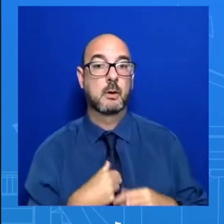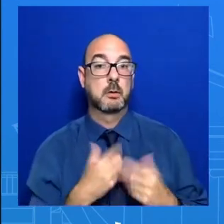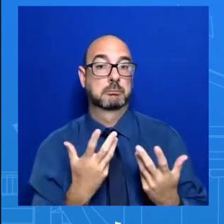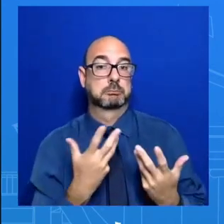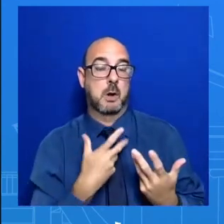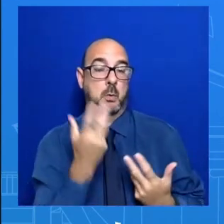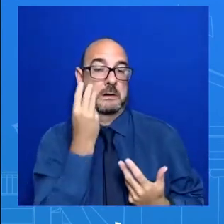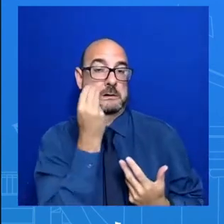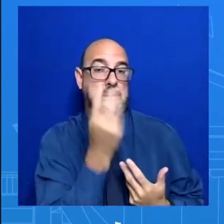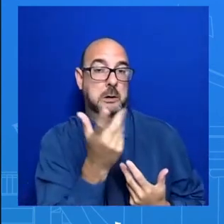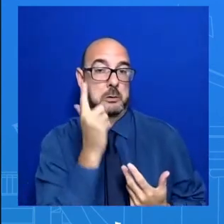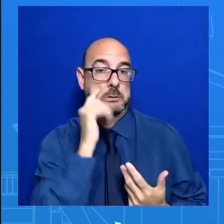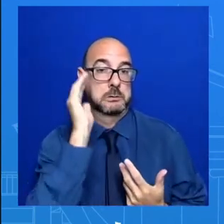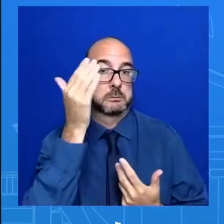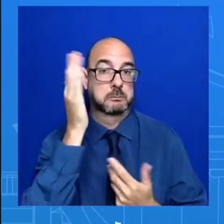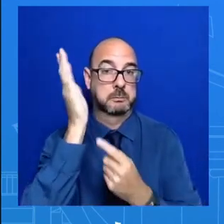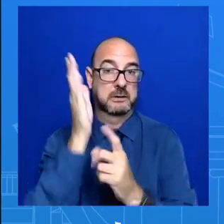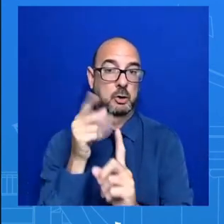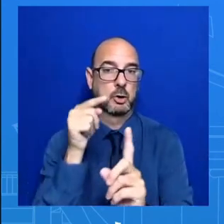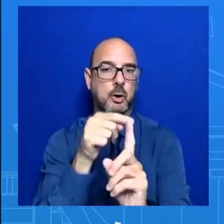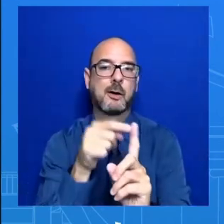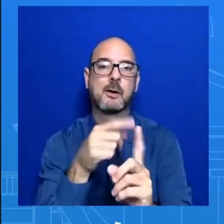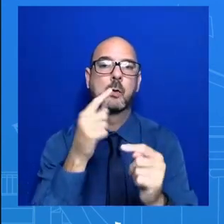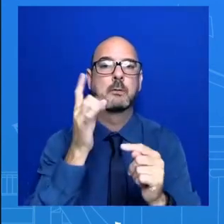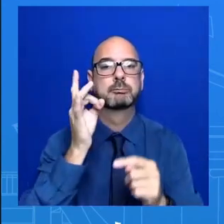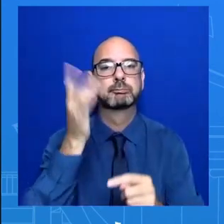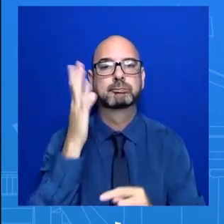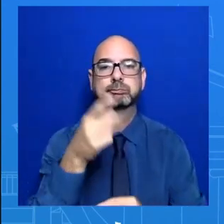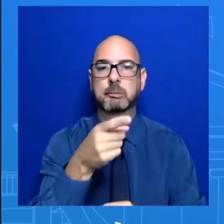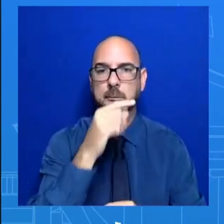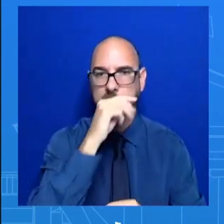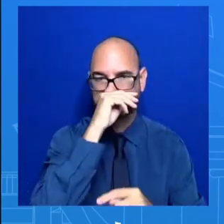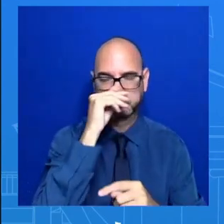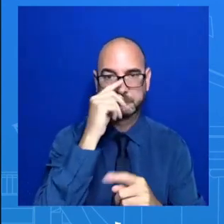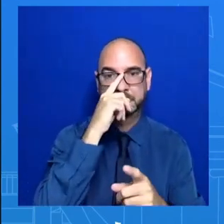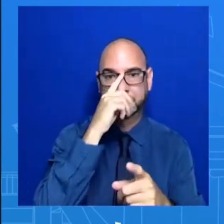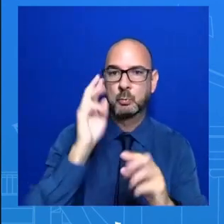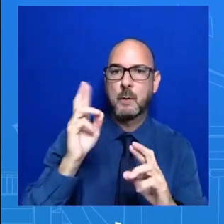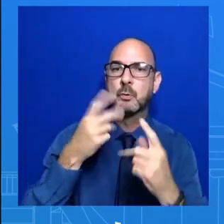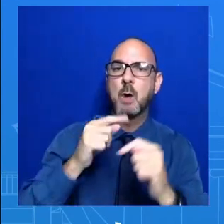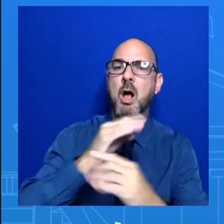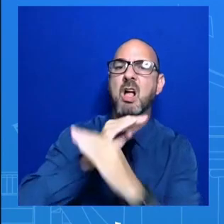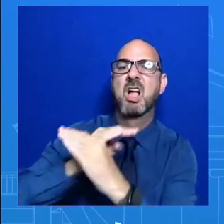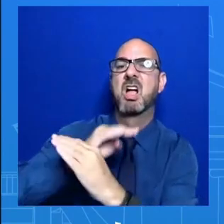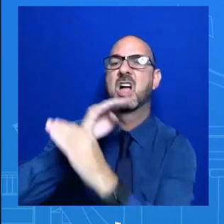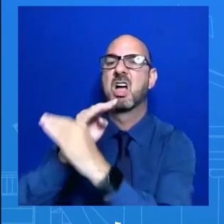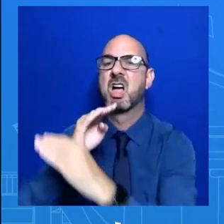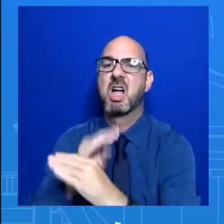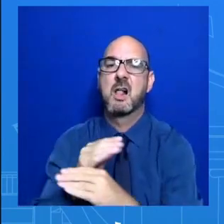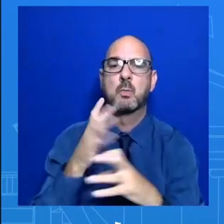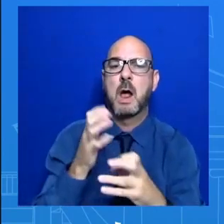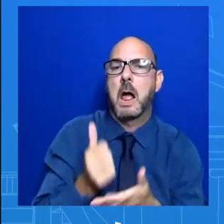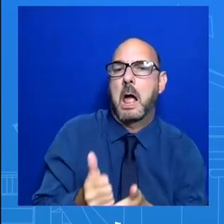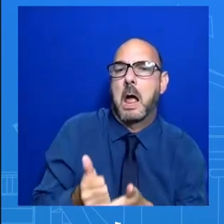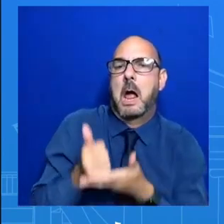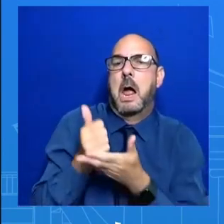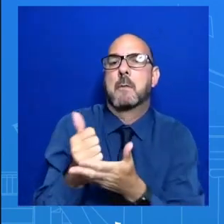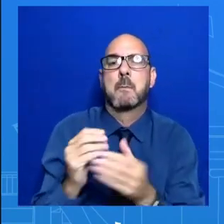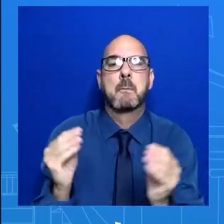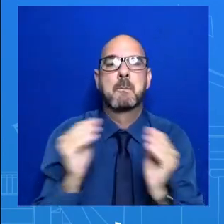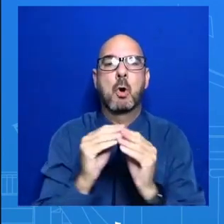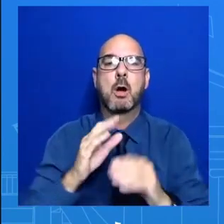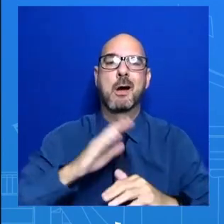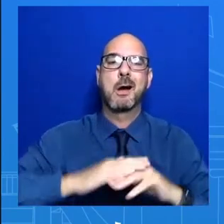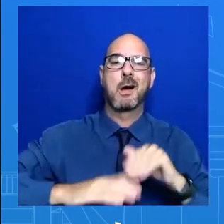is shameful is that Republicans continue to get in the way of helping us deliver a little bit of breathing room for Americans who deserve that opportunity.